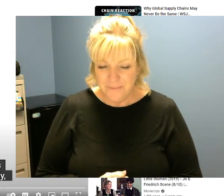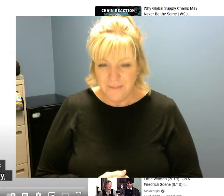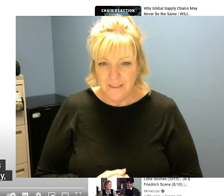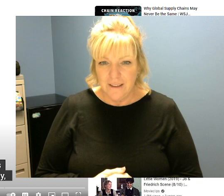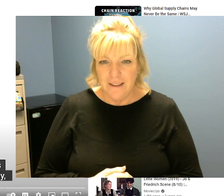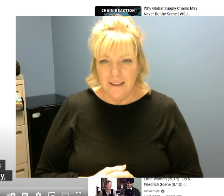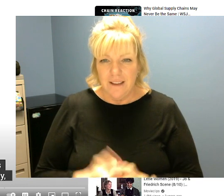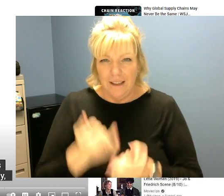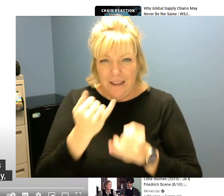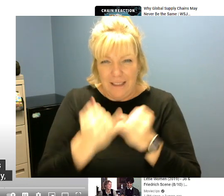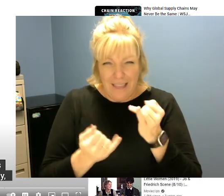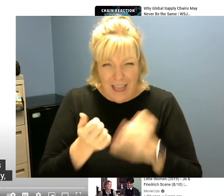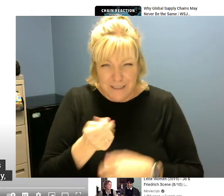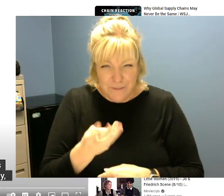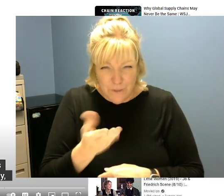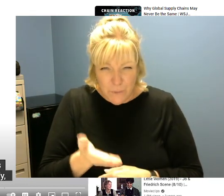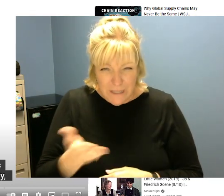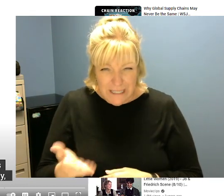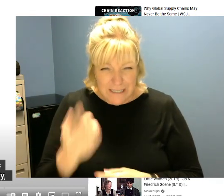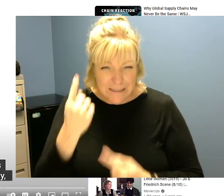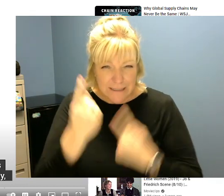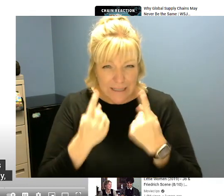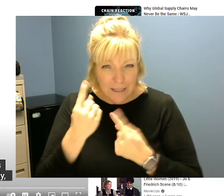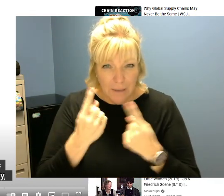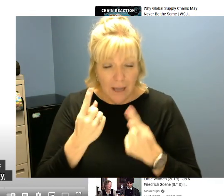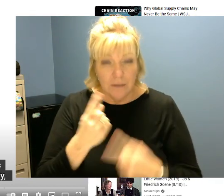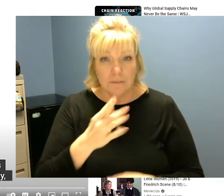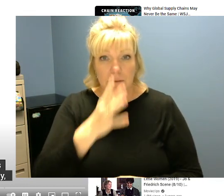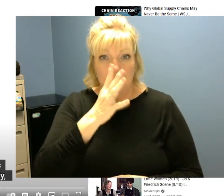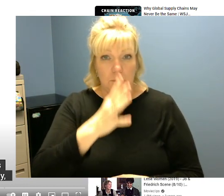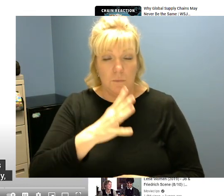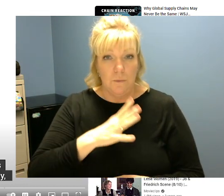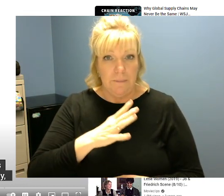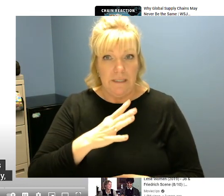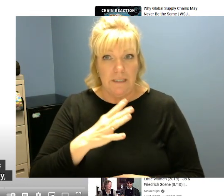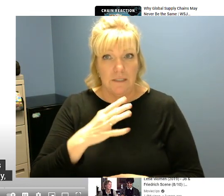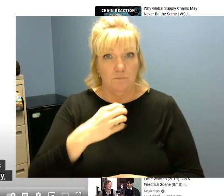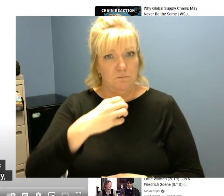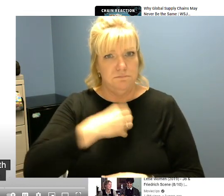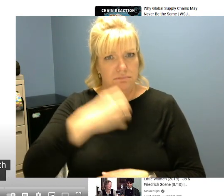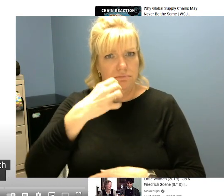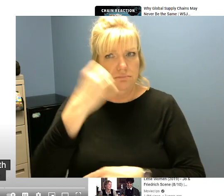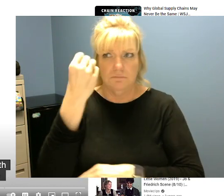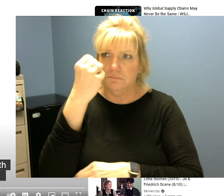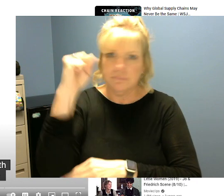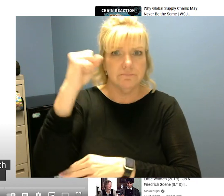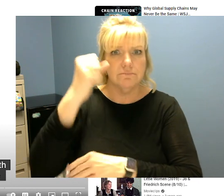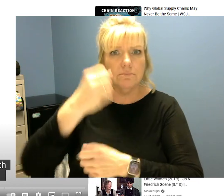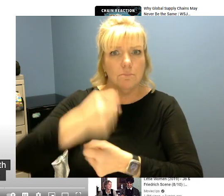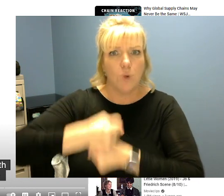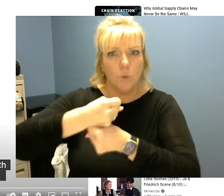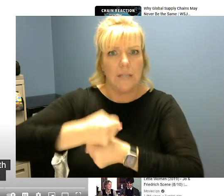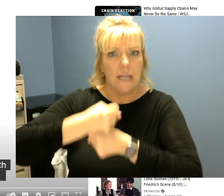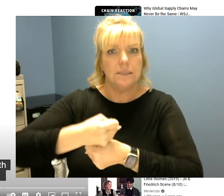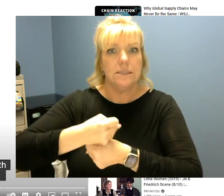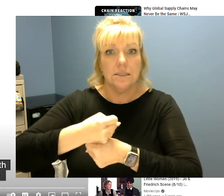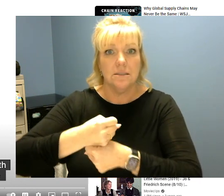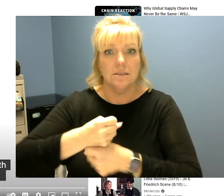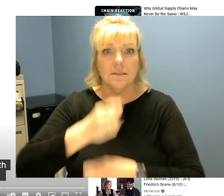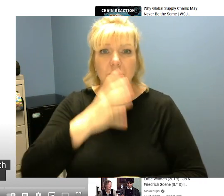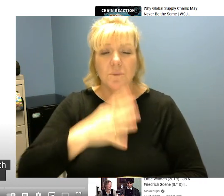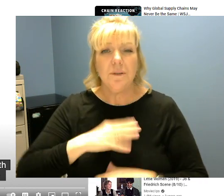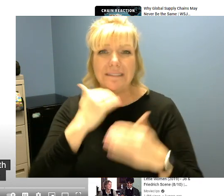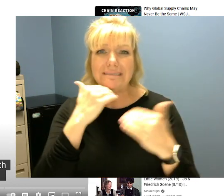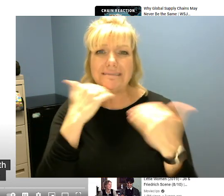last things we want to consider there is women's protest in the war. Women are really, there's this idea that when women are done with the